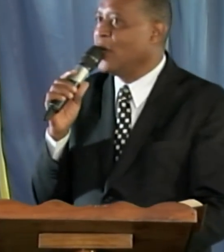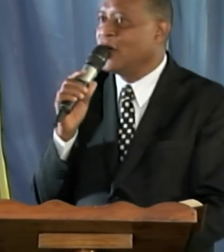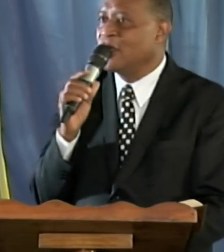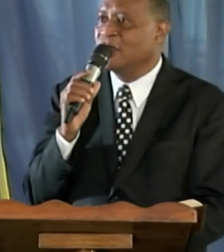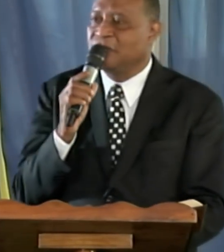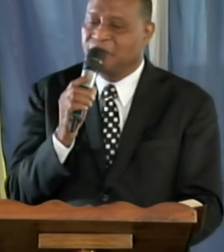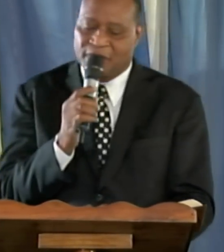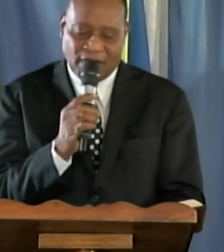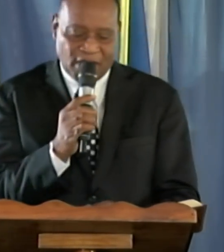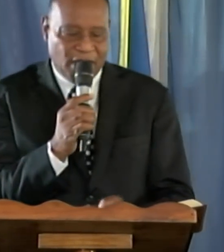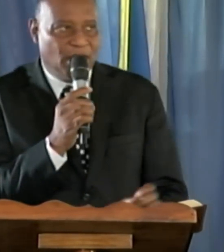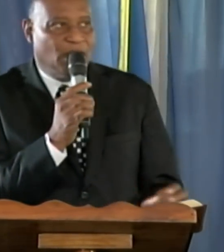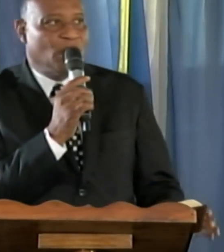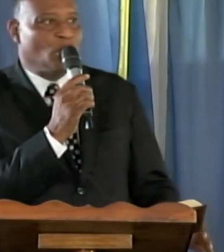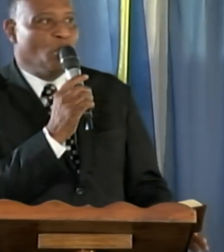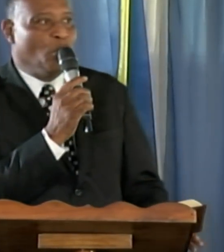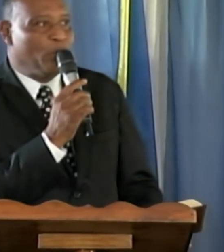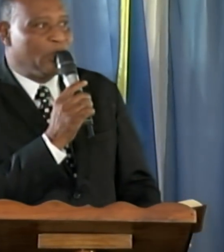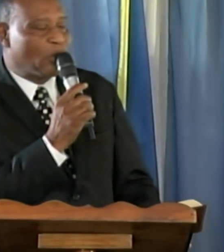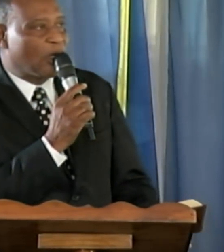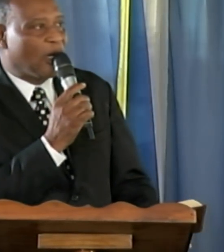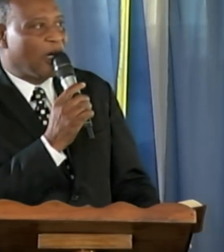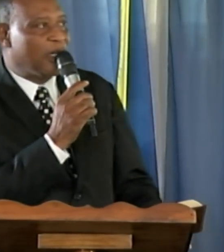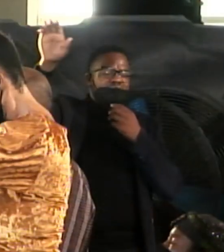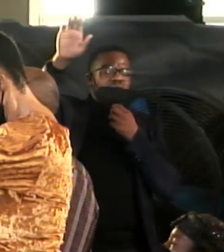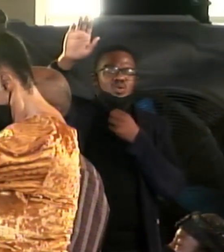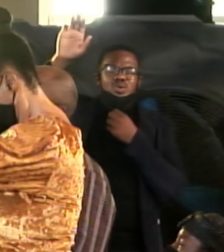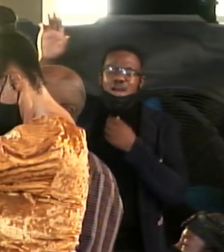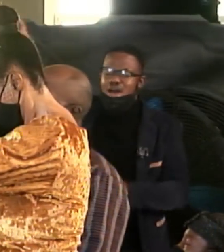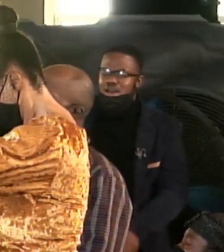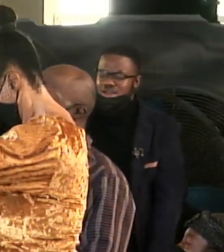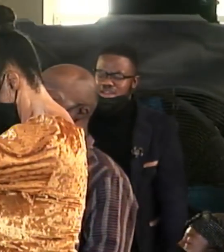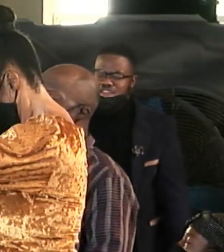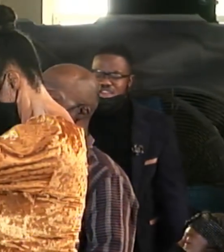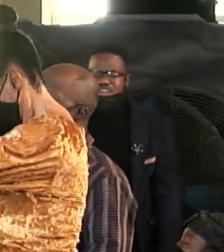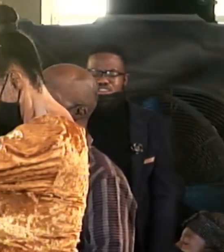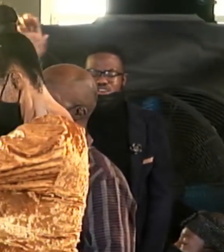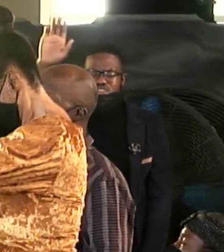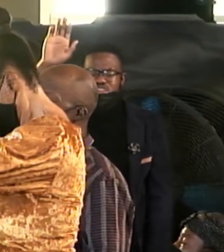to God. Glory to God.